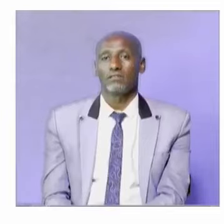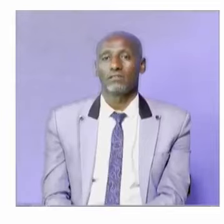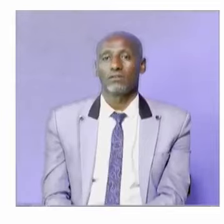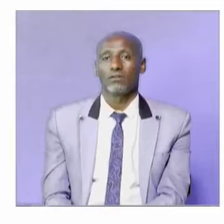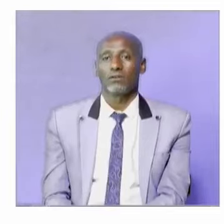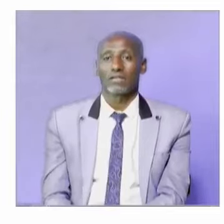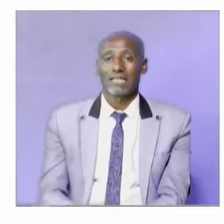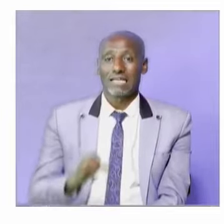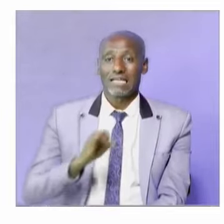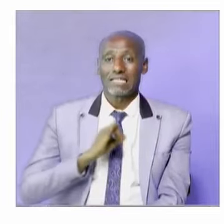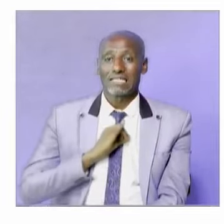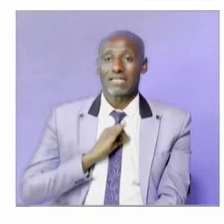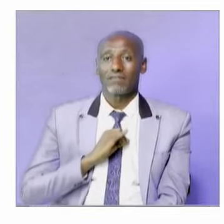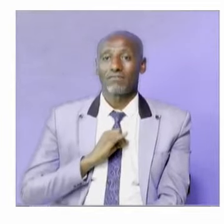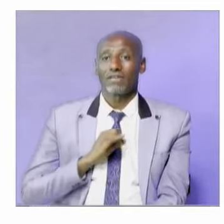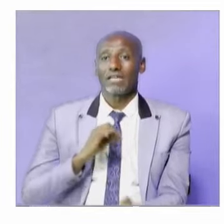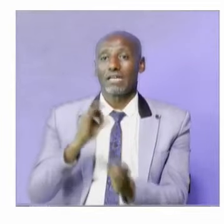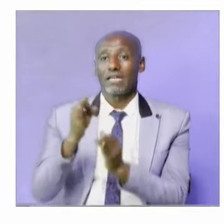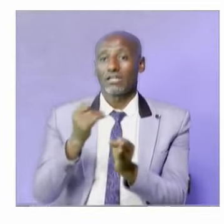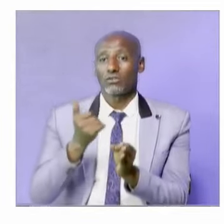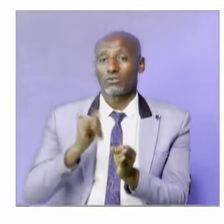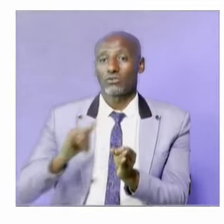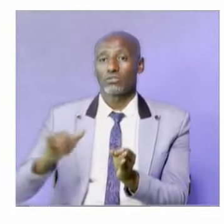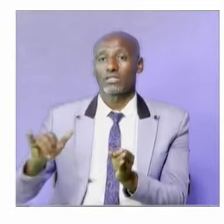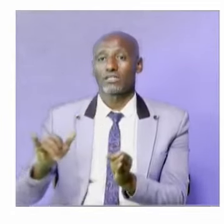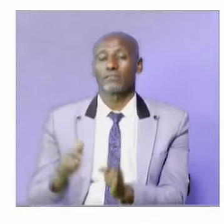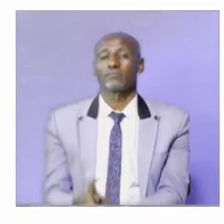Self-introduction or self-introducing.